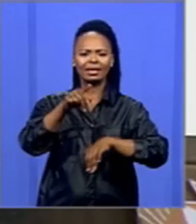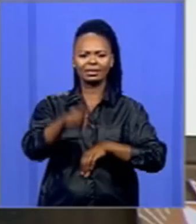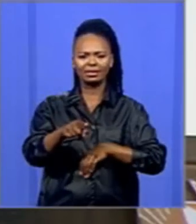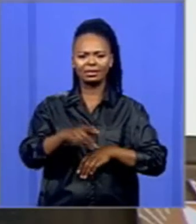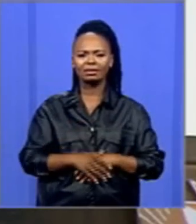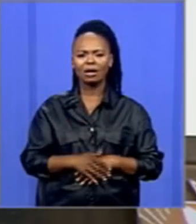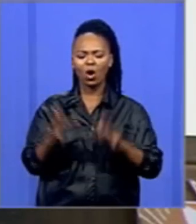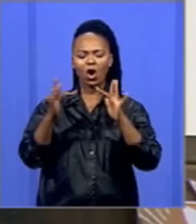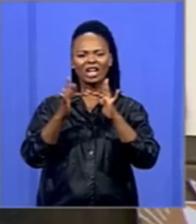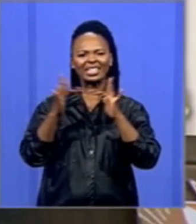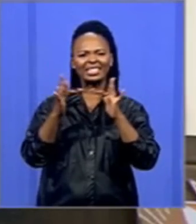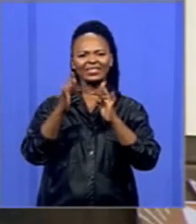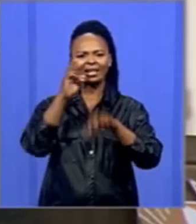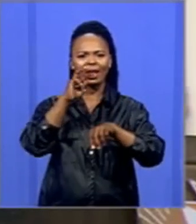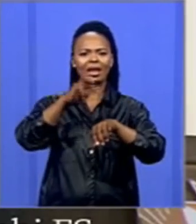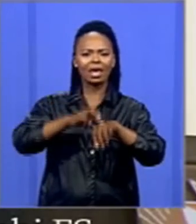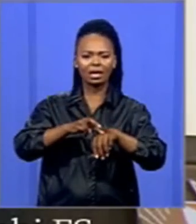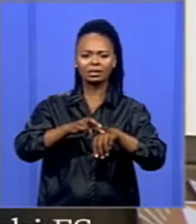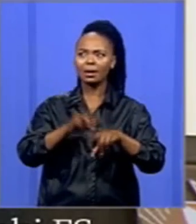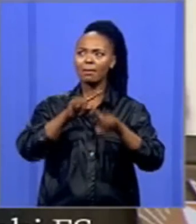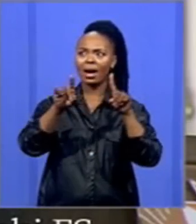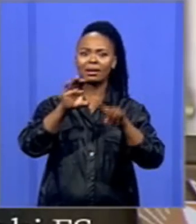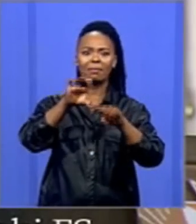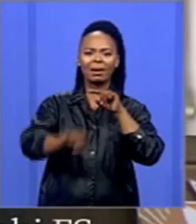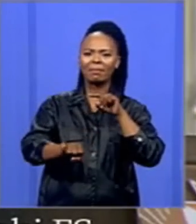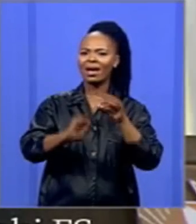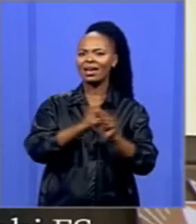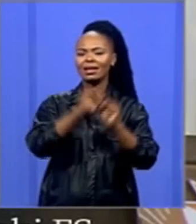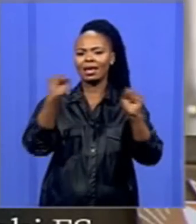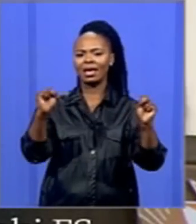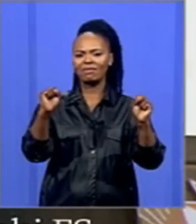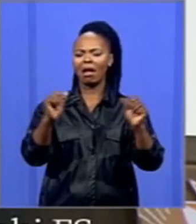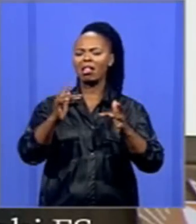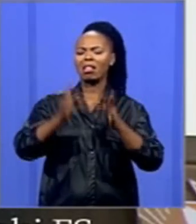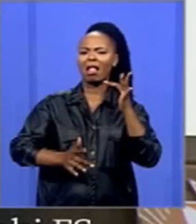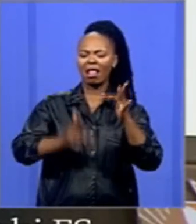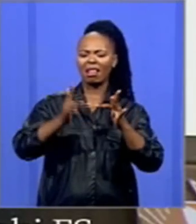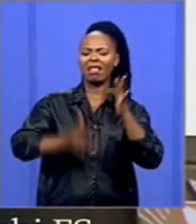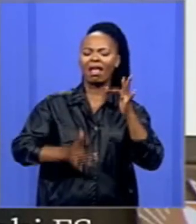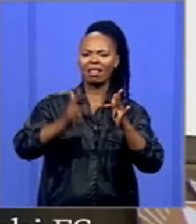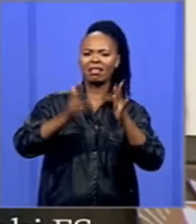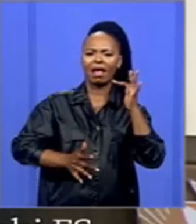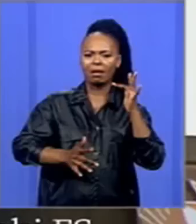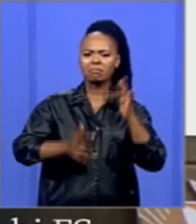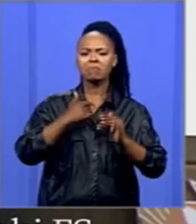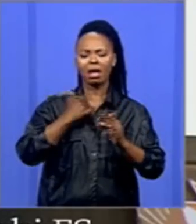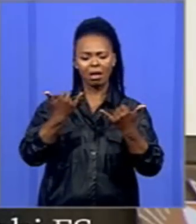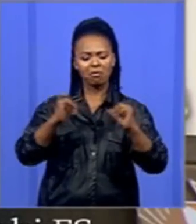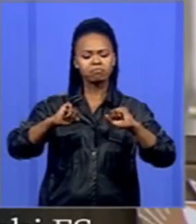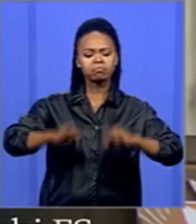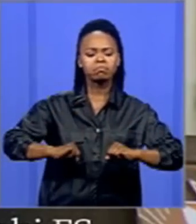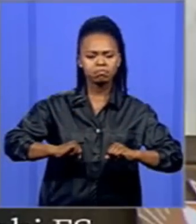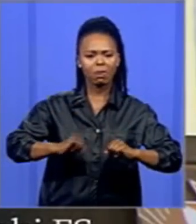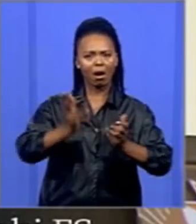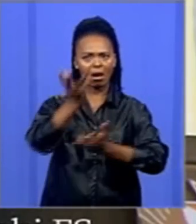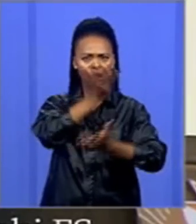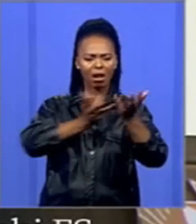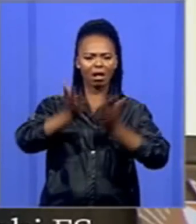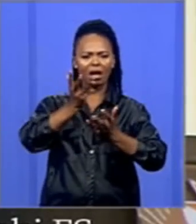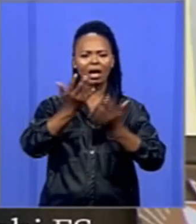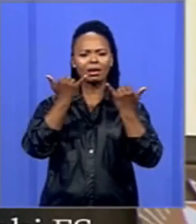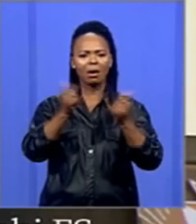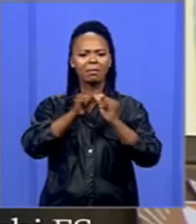connectivity. It's not always found. So re kwane gore ntwe nngwe e ka re thushang ke di traka